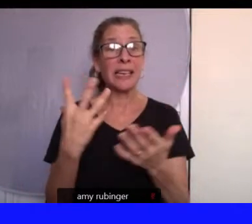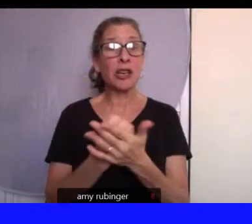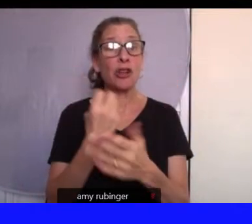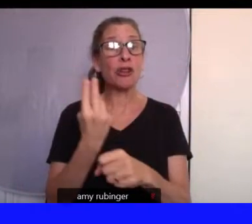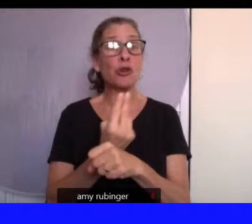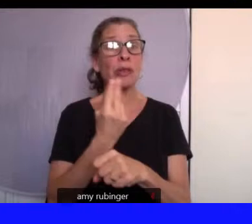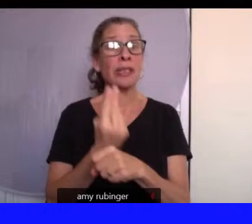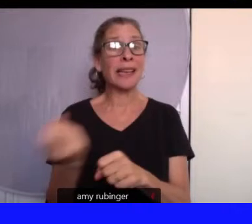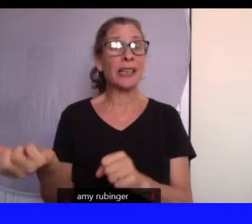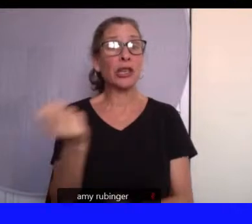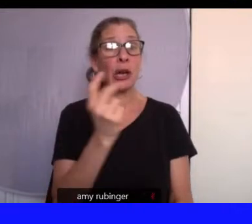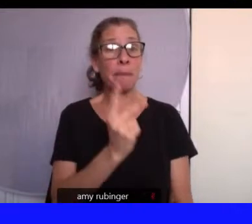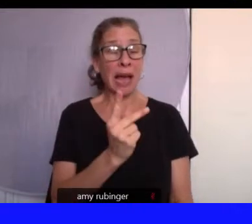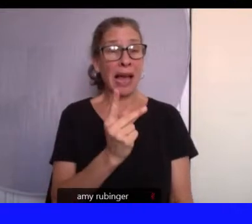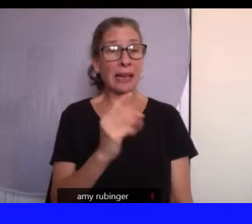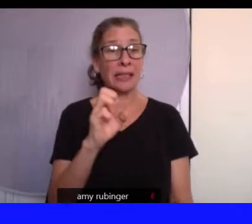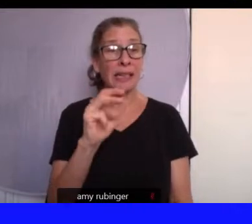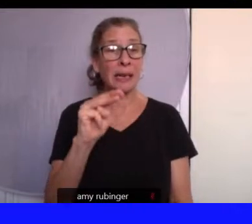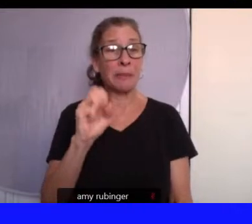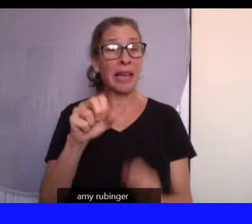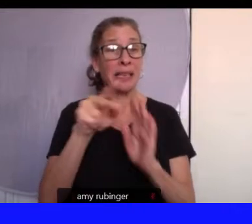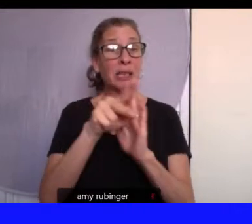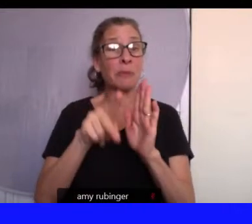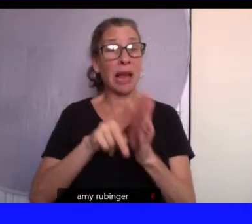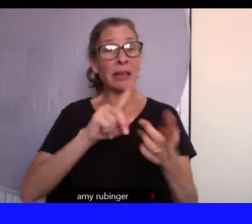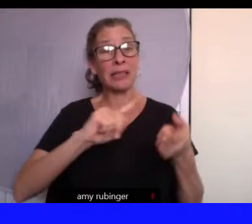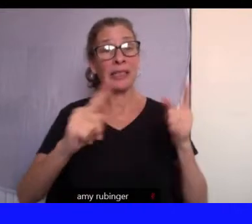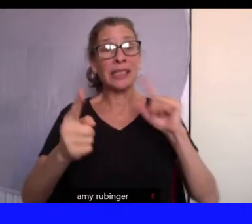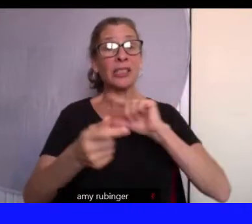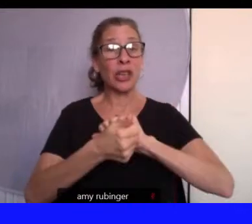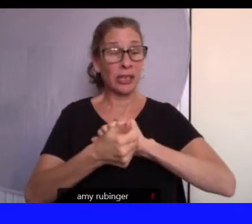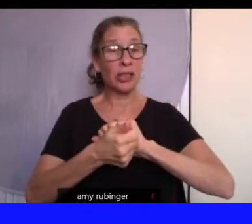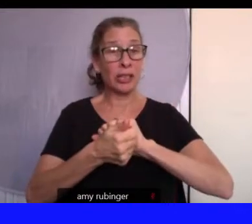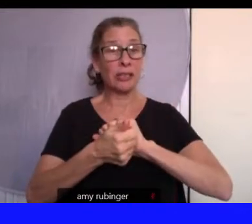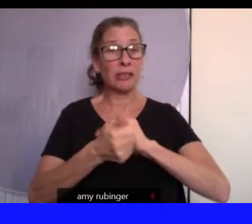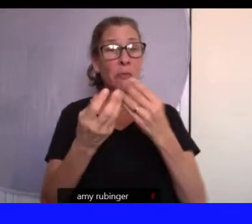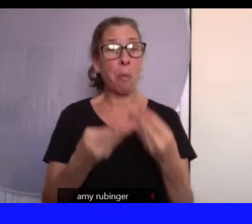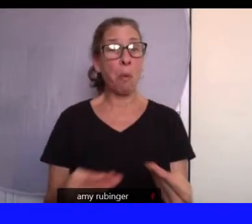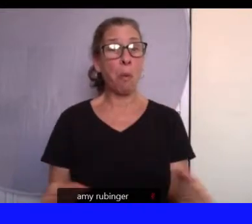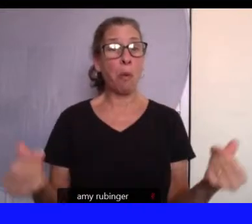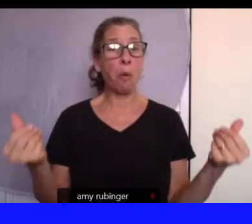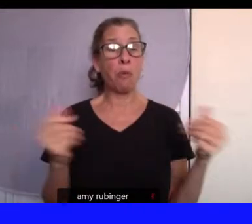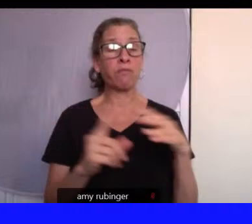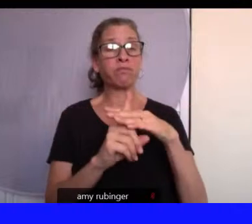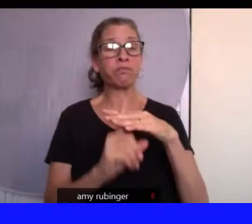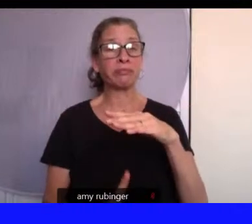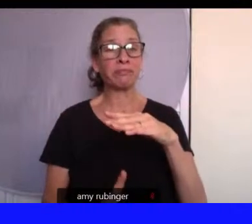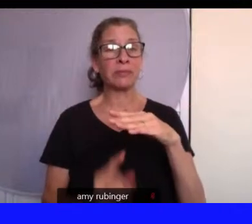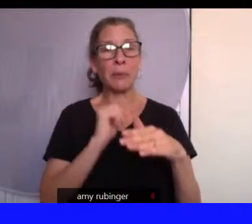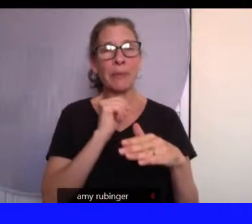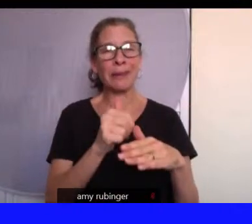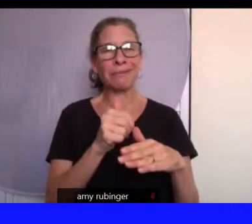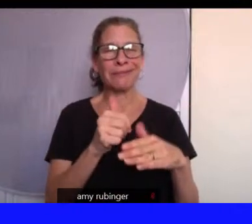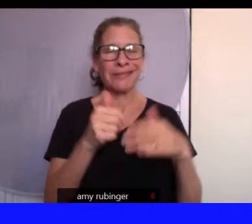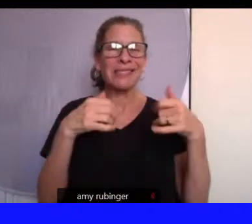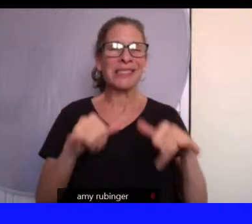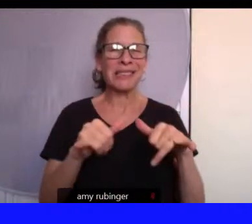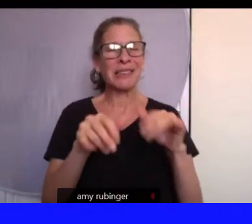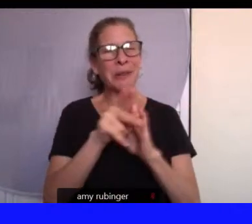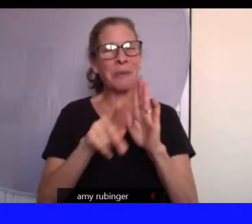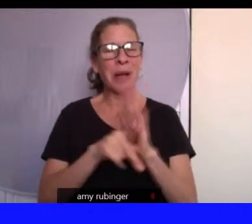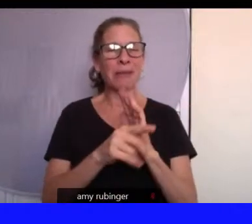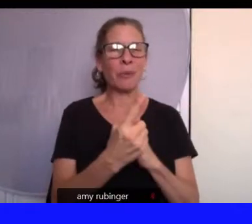year 2021, but we will not owe CMS money. There is a corridor of $411 on either side